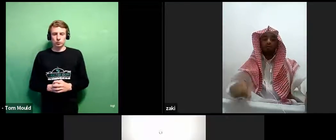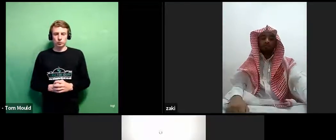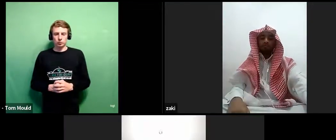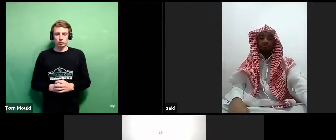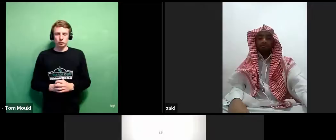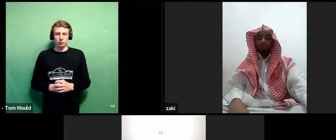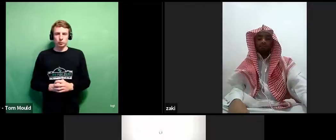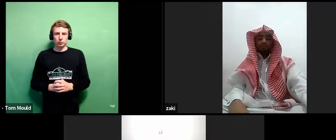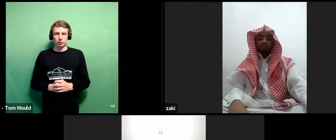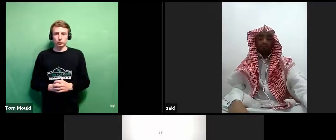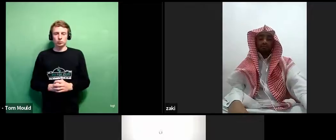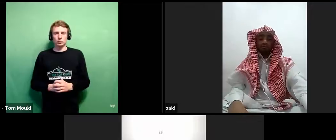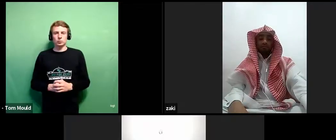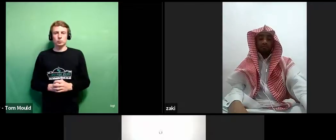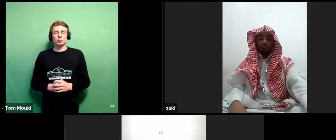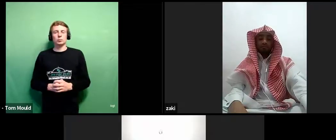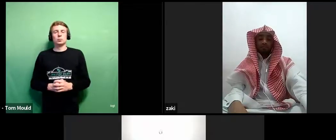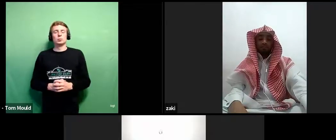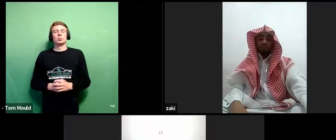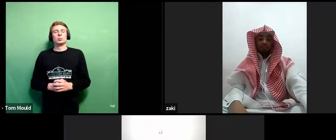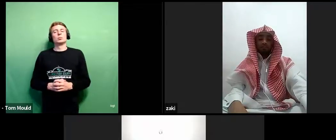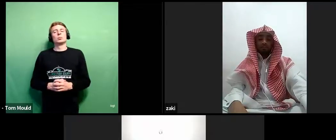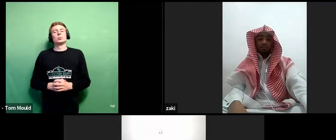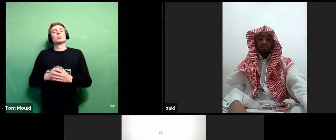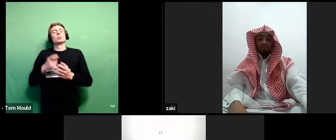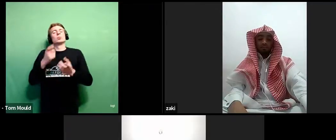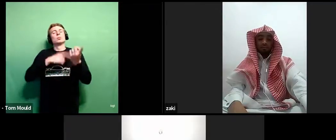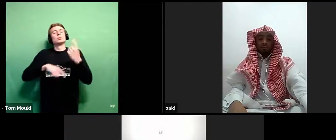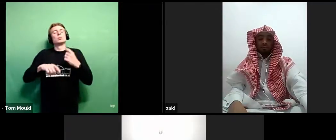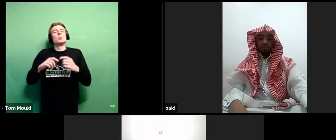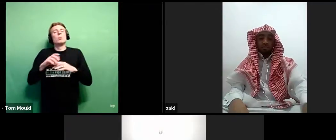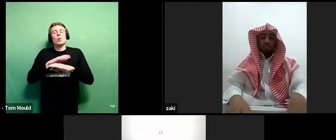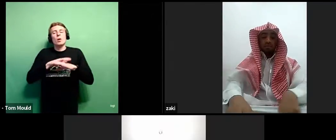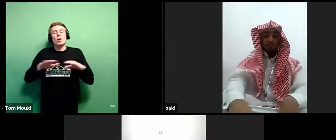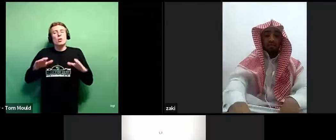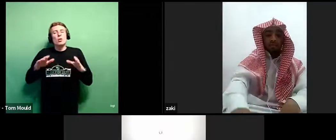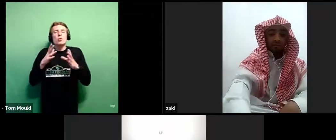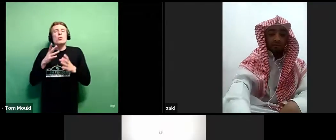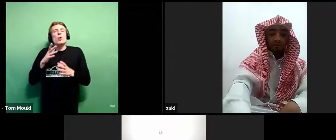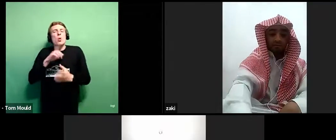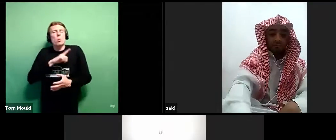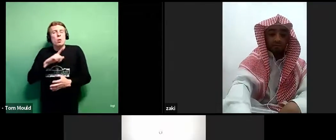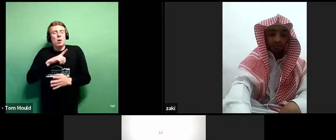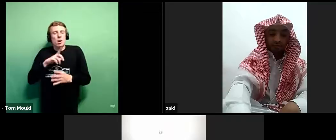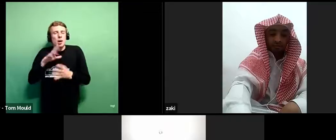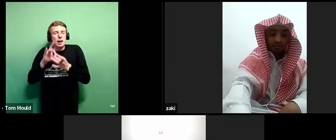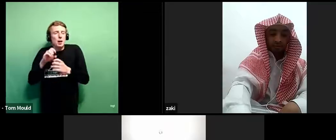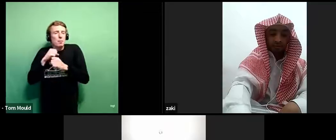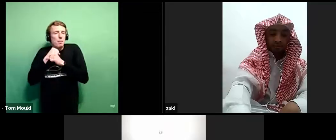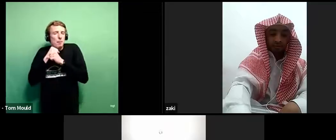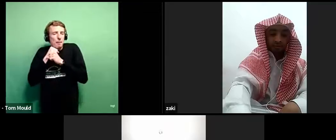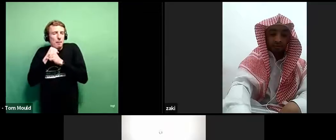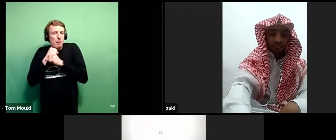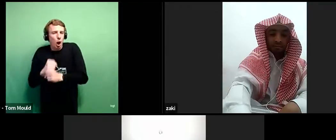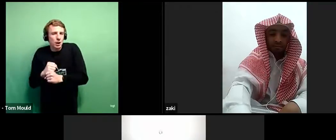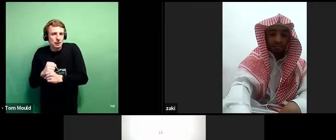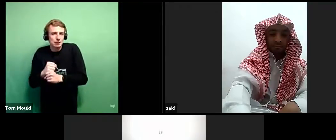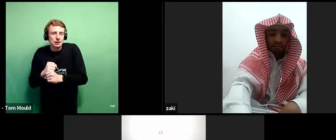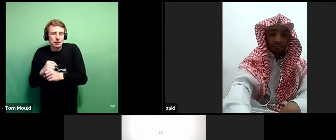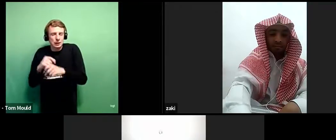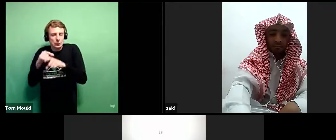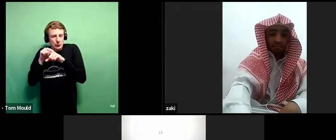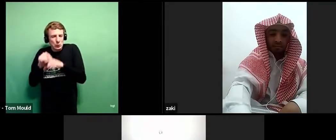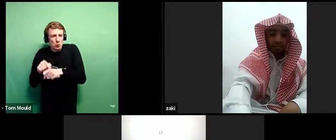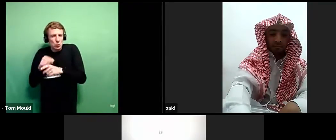It is not piety that you turn your faces towards east or west, but piety is the quality of the one